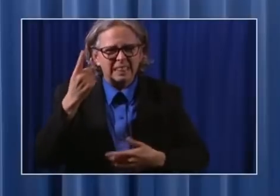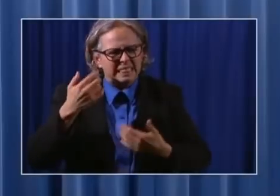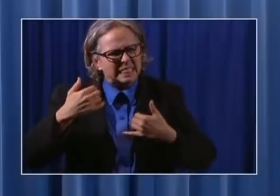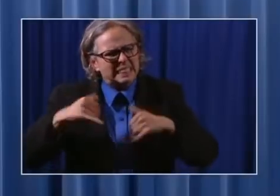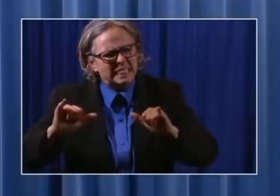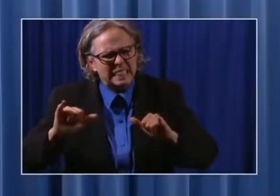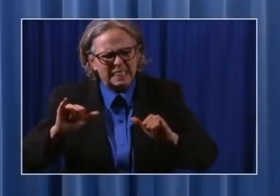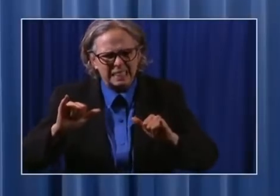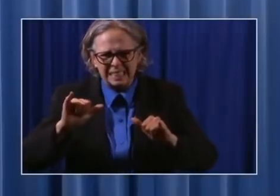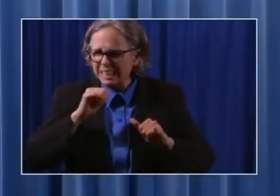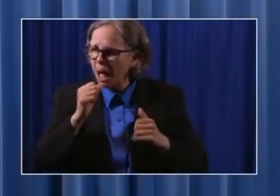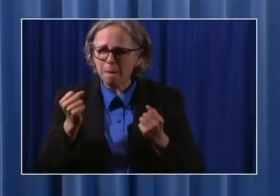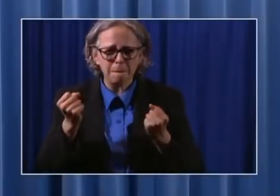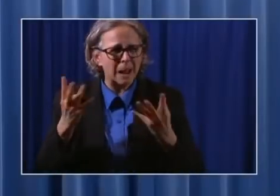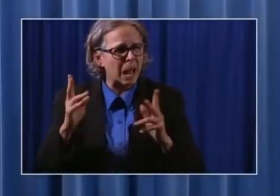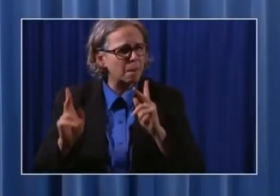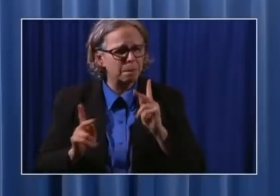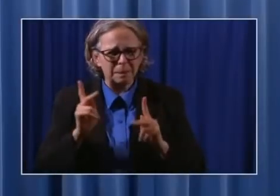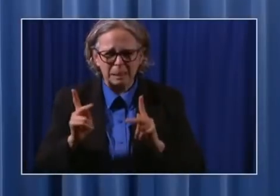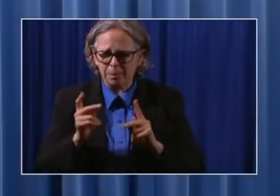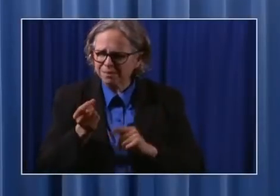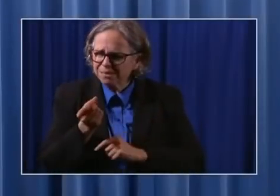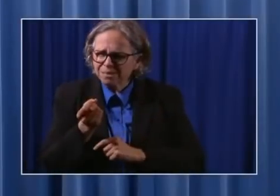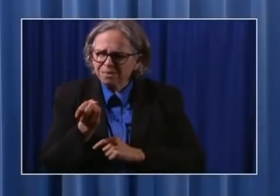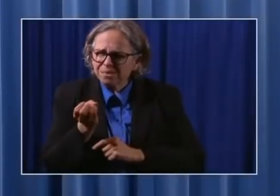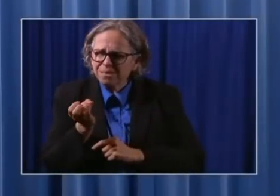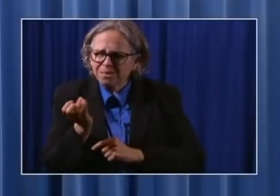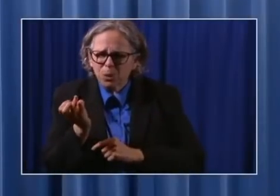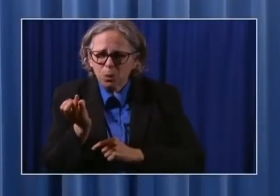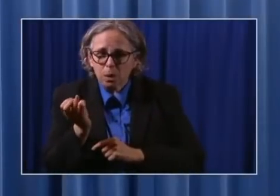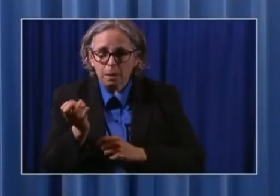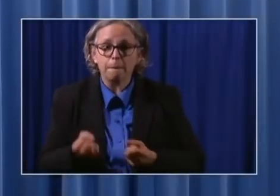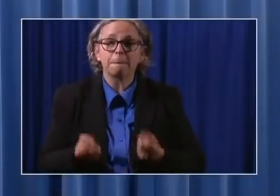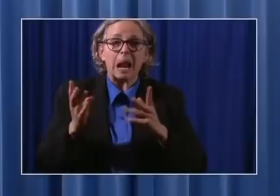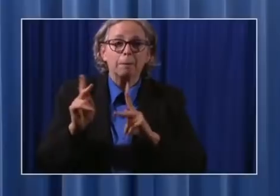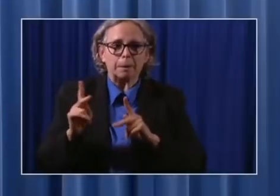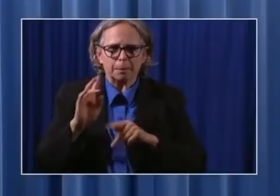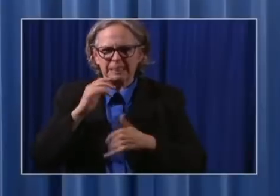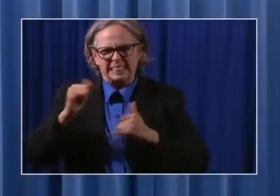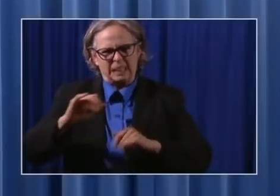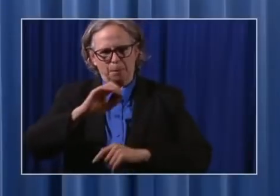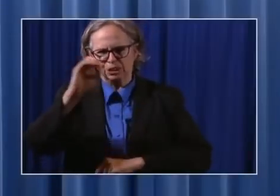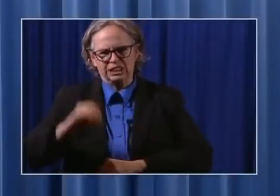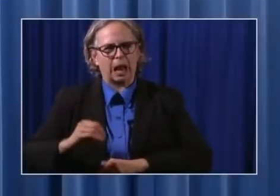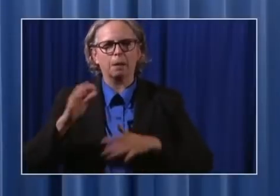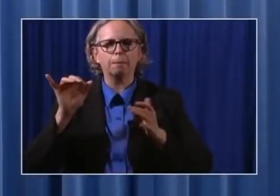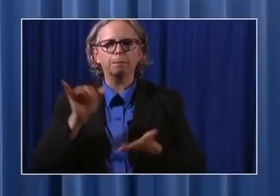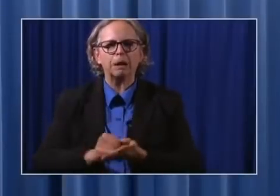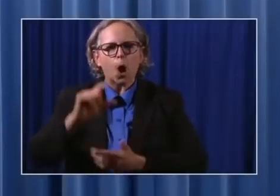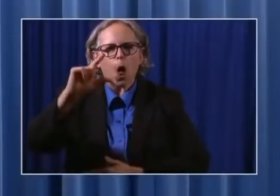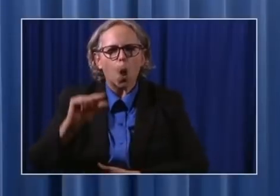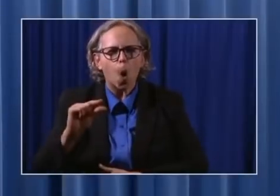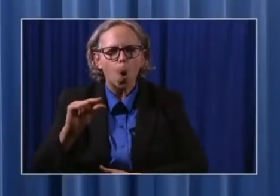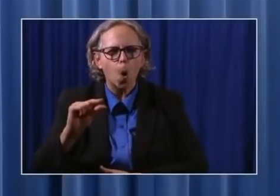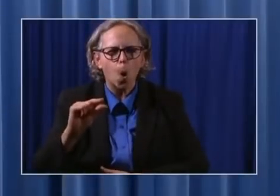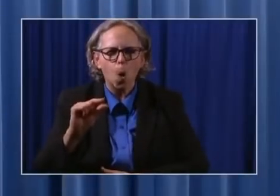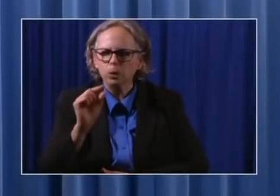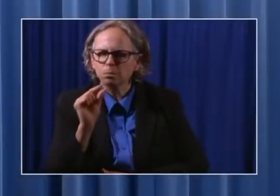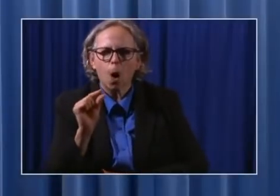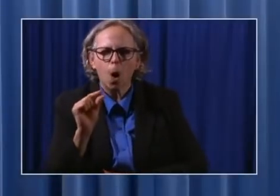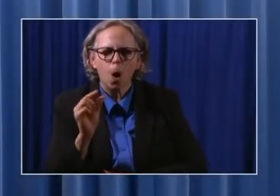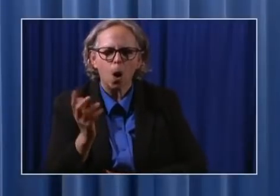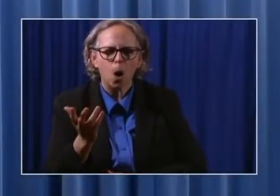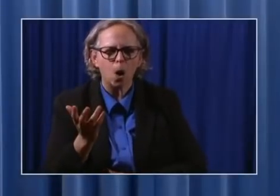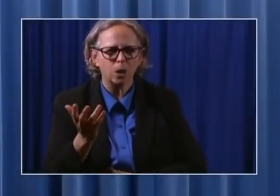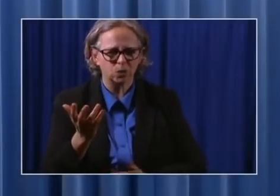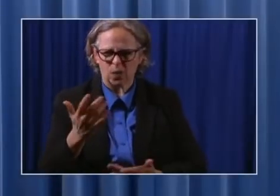had it. A lot of people, but as far as a percentage, those people, there's no reason to believe that,